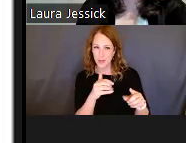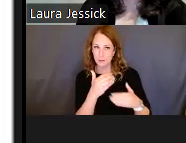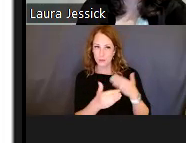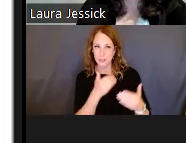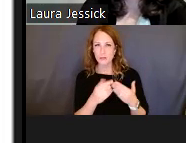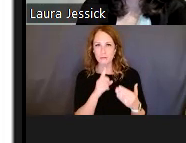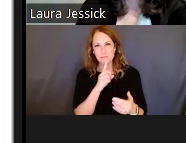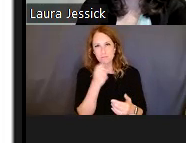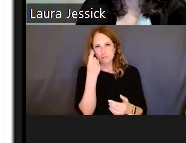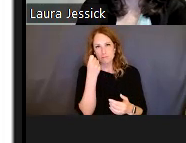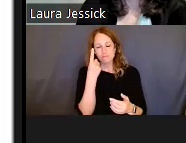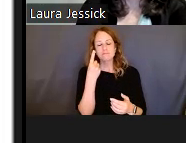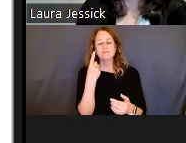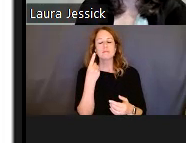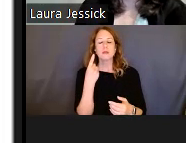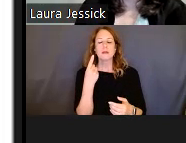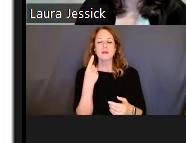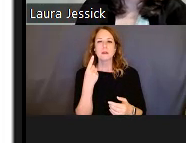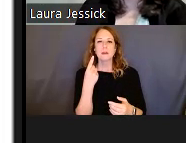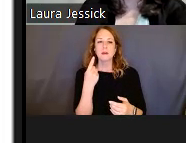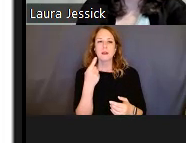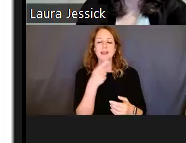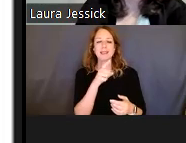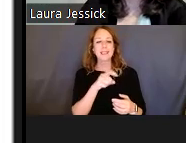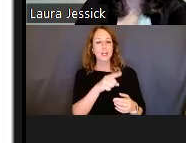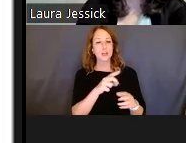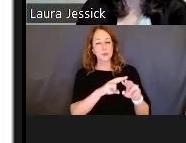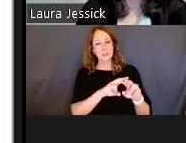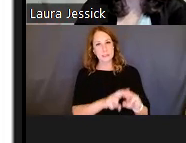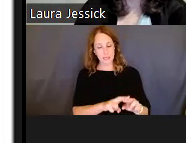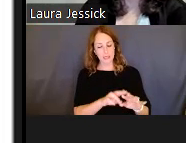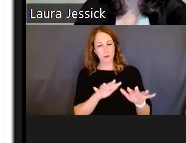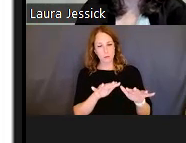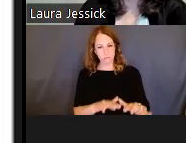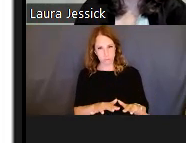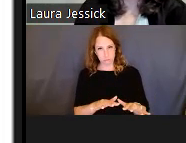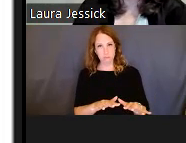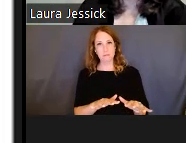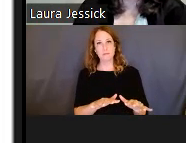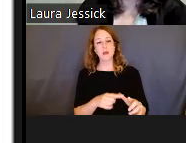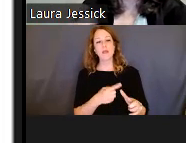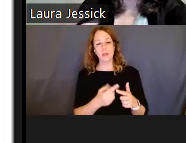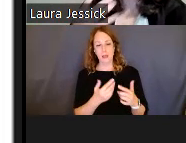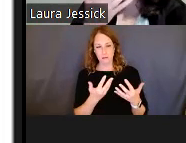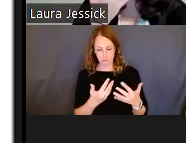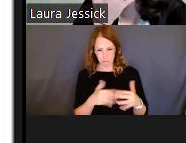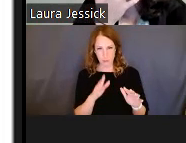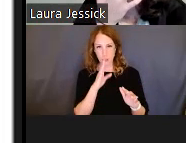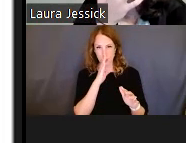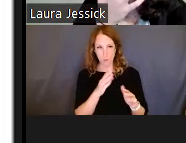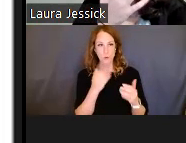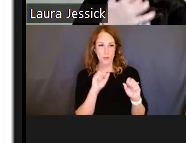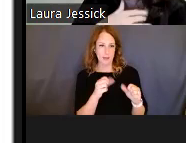completely understandable. So they needed her to sit and sober up, and then they could conduct the exam when she was